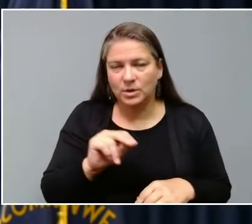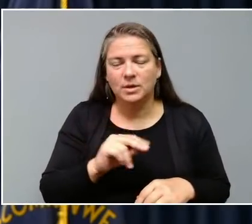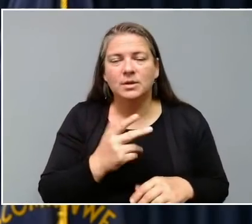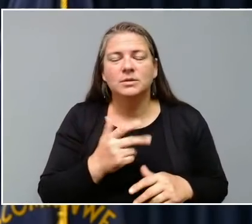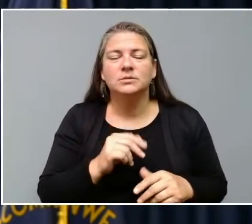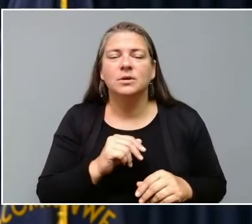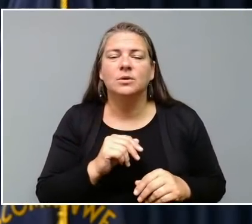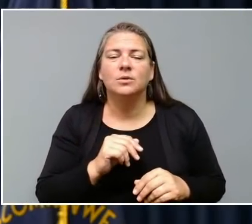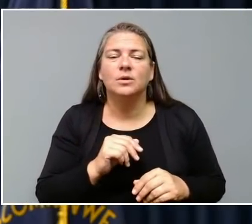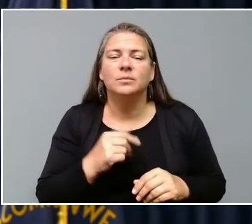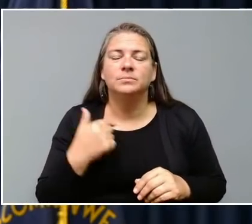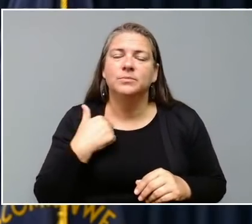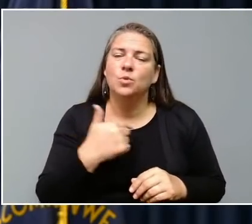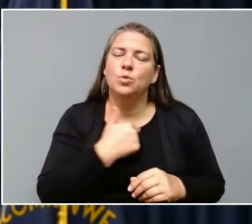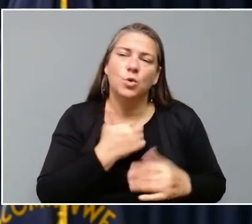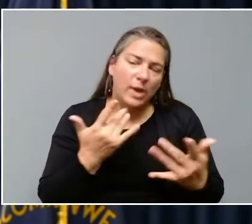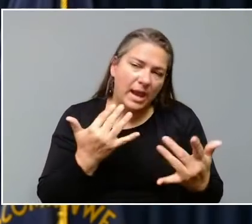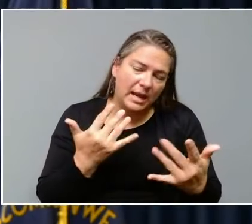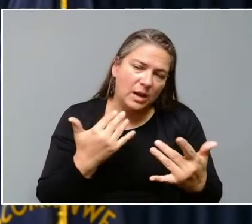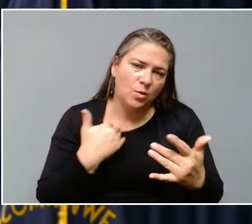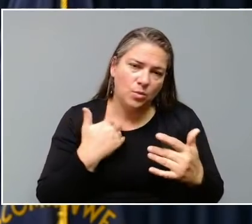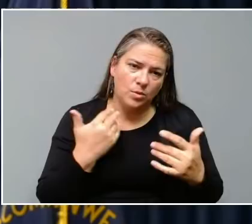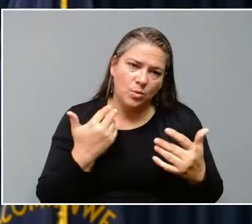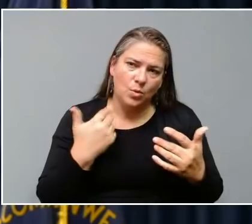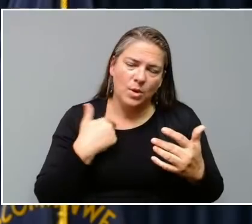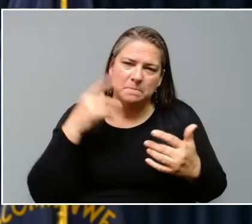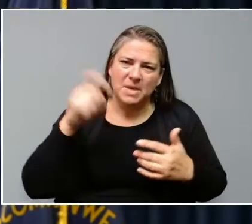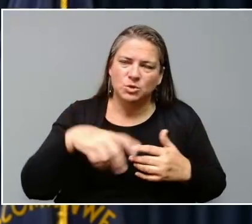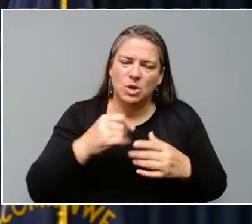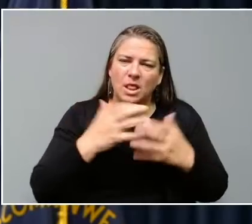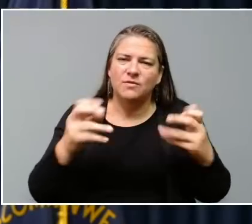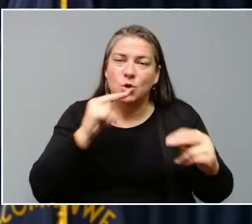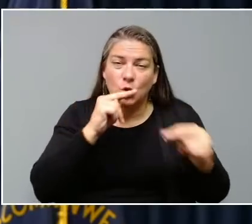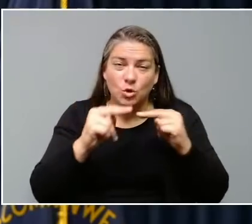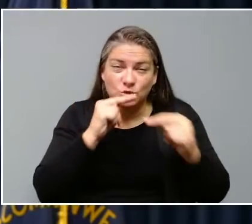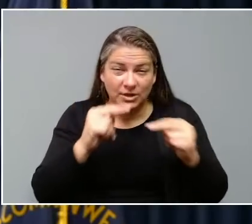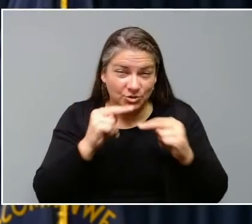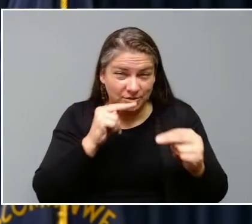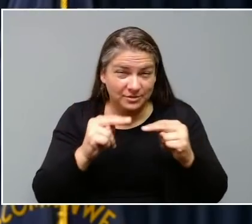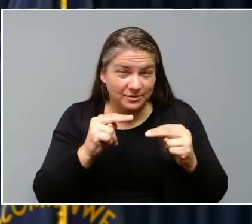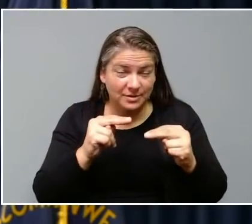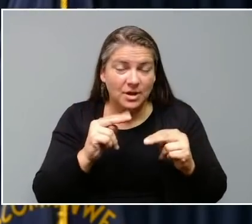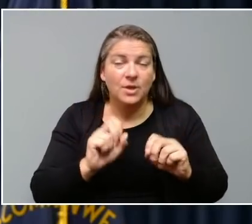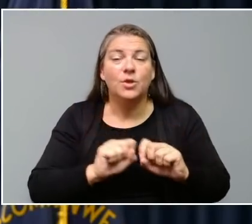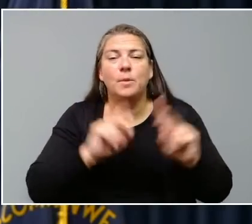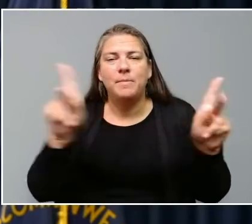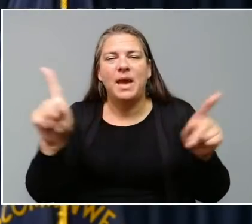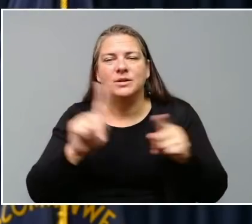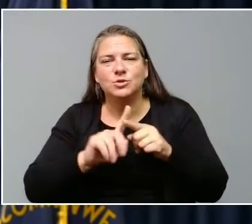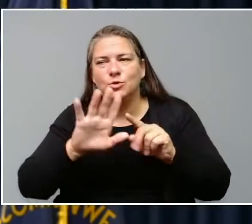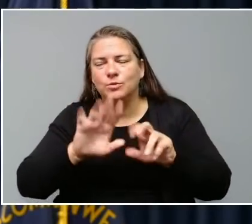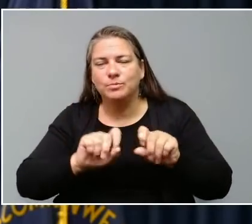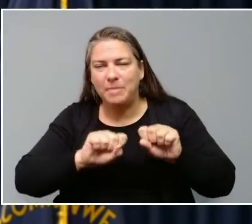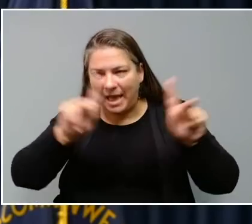Again, we're awaiting word back. We have to do a lot of negotiations here, and then they have to go back to their caucus to see where things are. They've